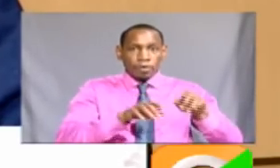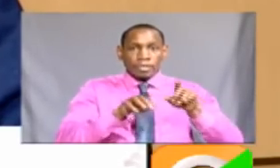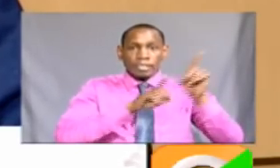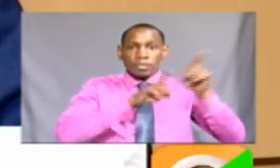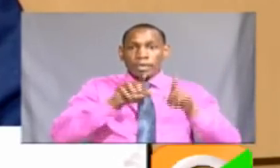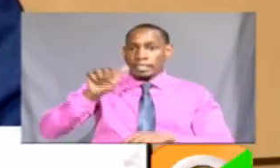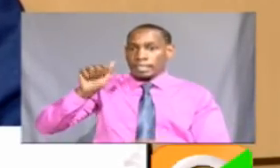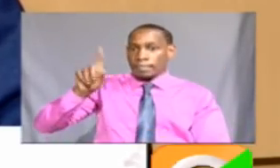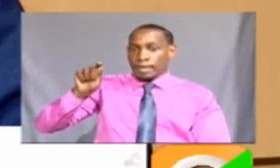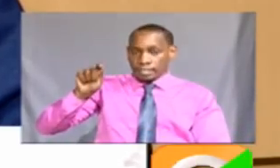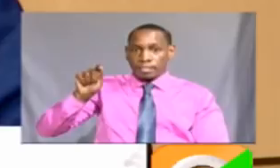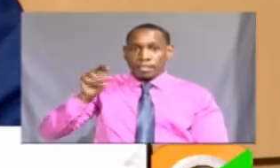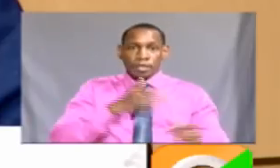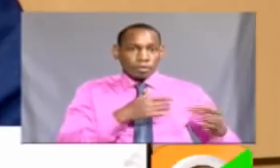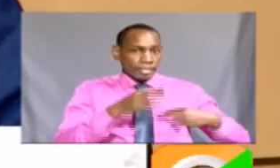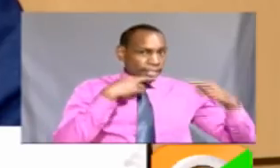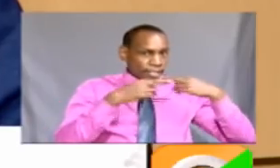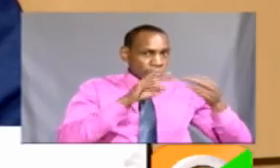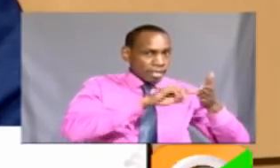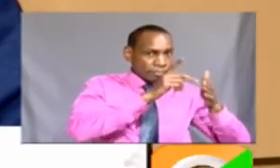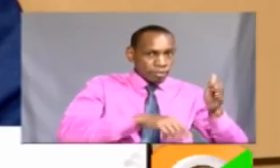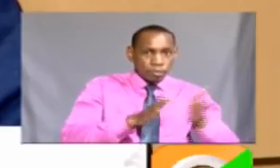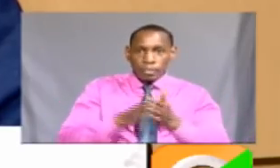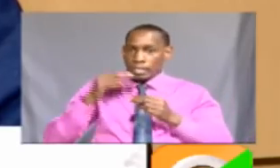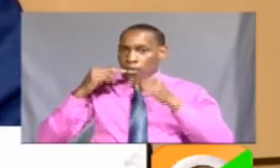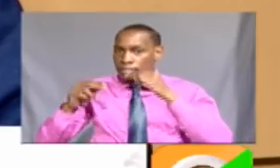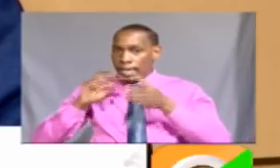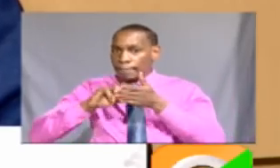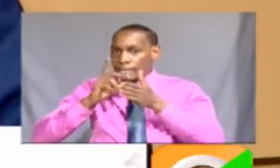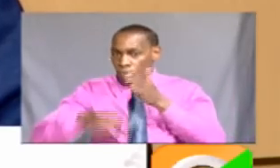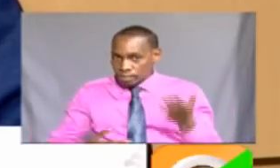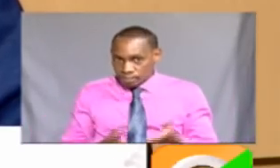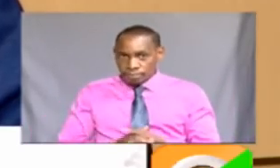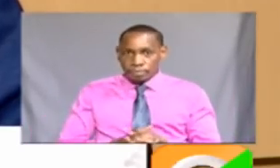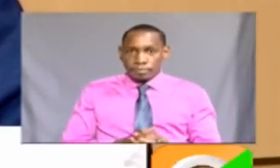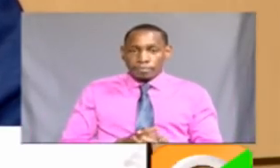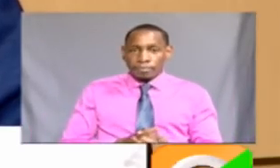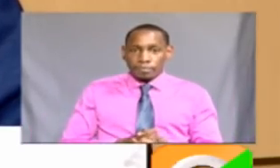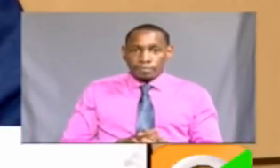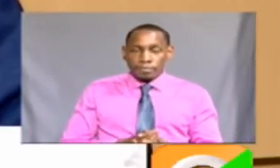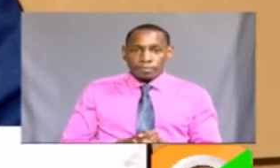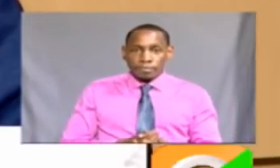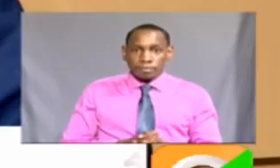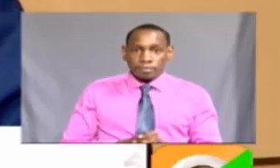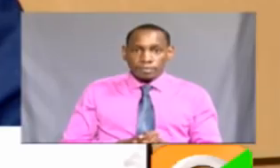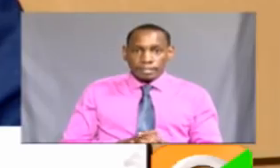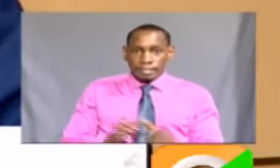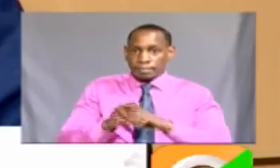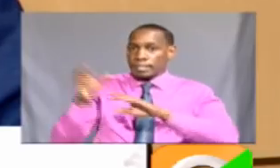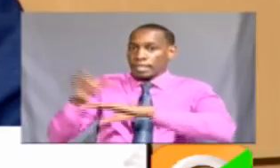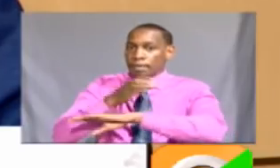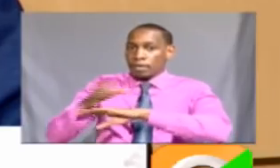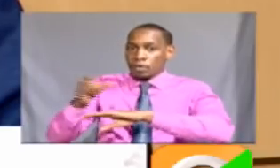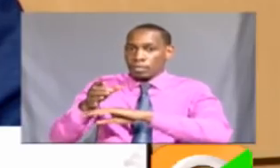Act on what a restaurant is against what a hotel is. When you go to the Alcoholic